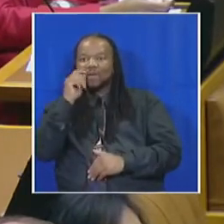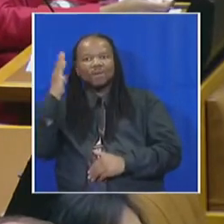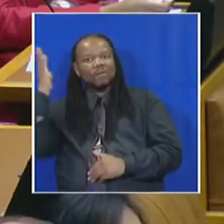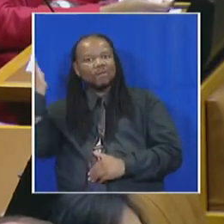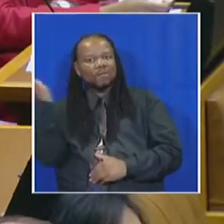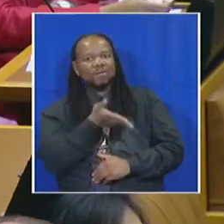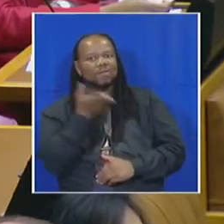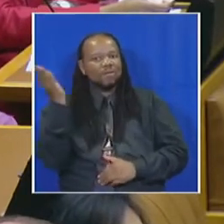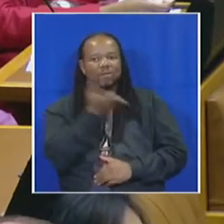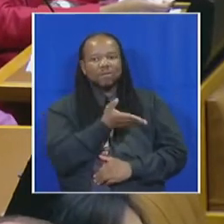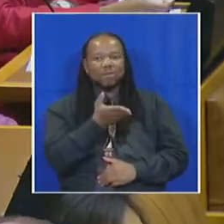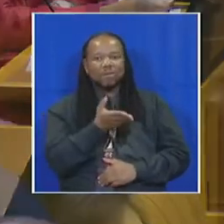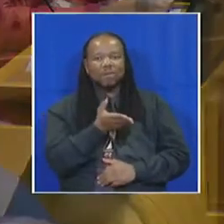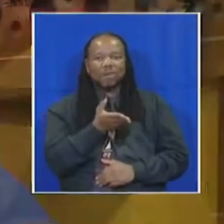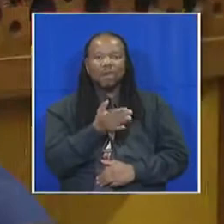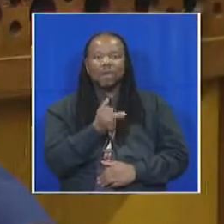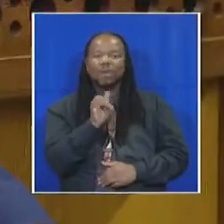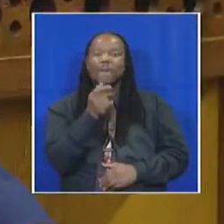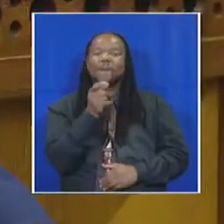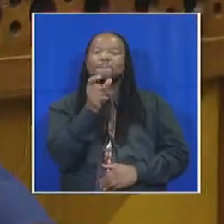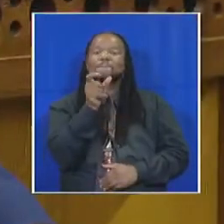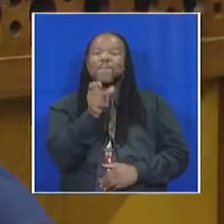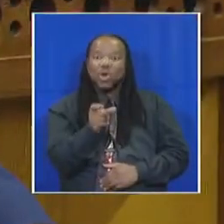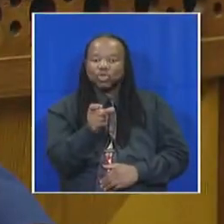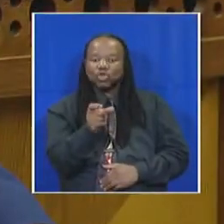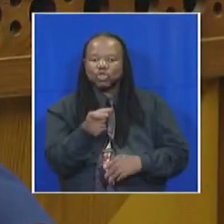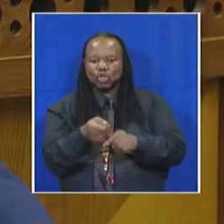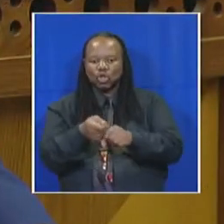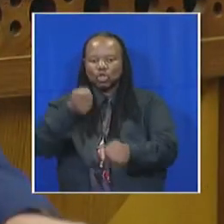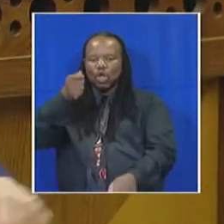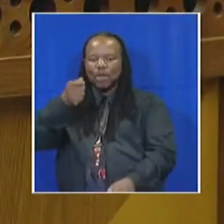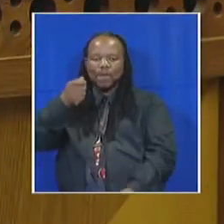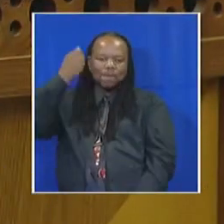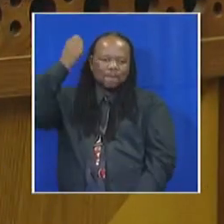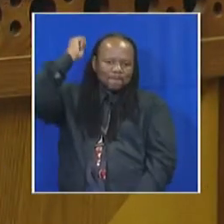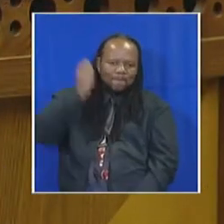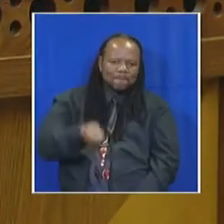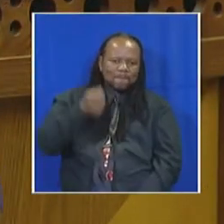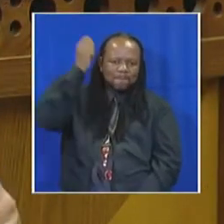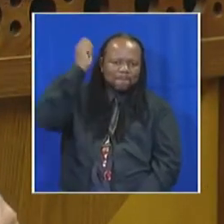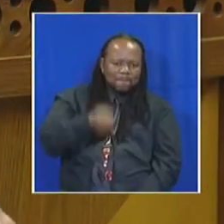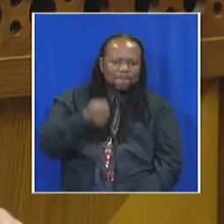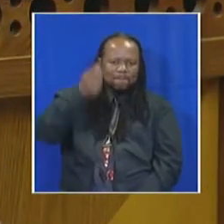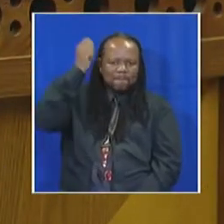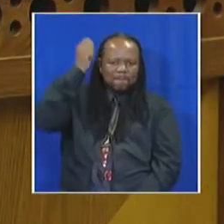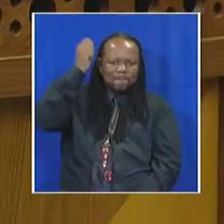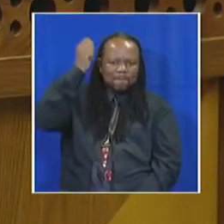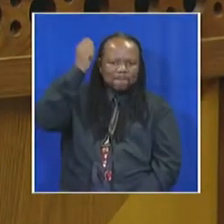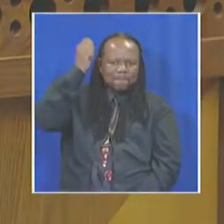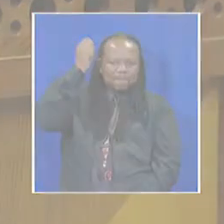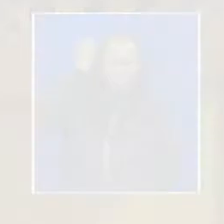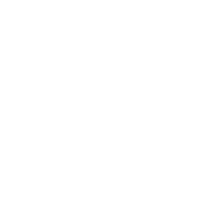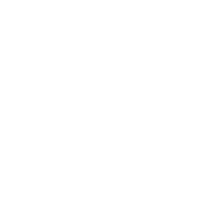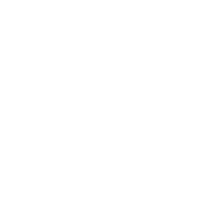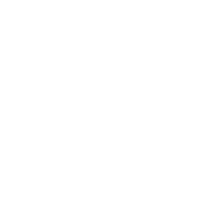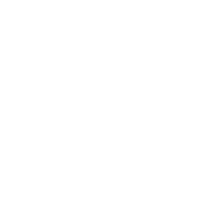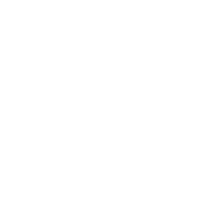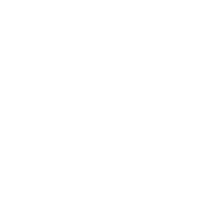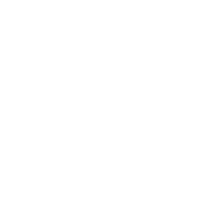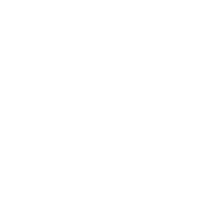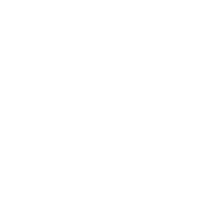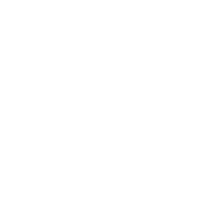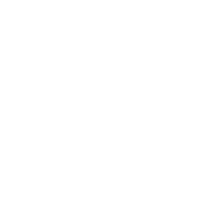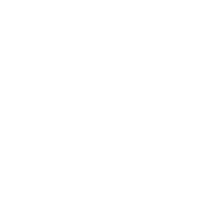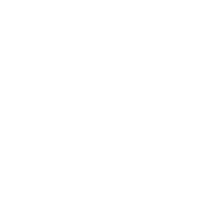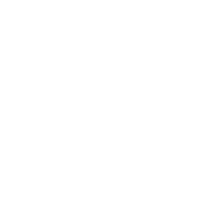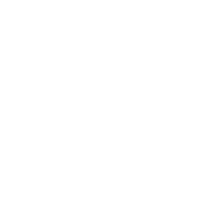Knight was beaten to death with hammers while Buchner was forced to watch. Thirteen